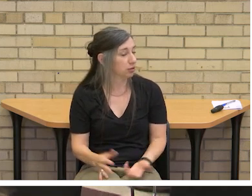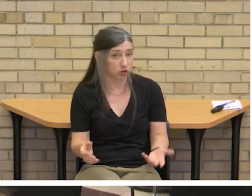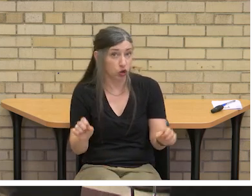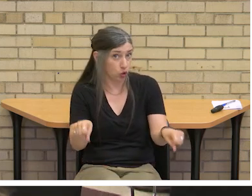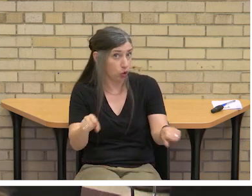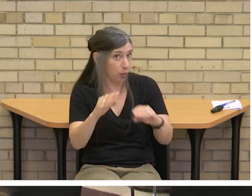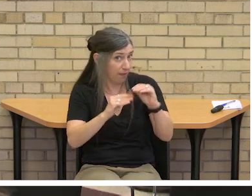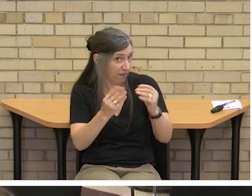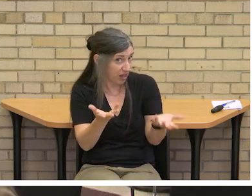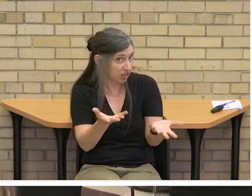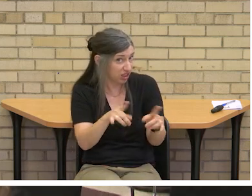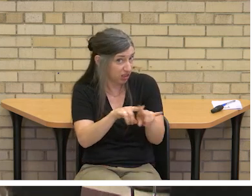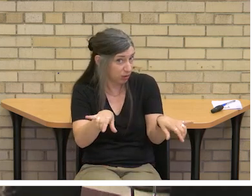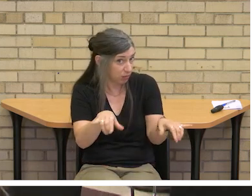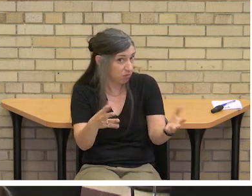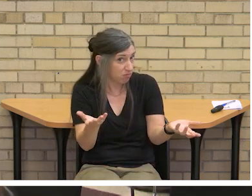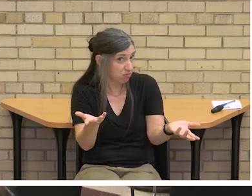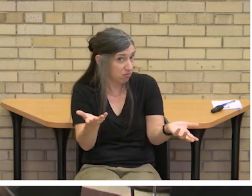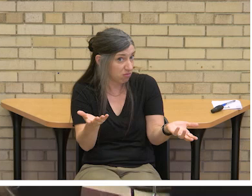that be repaired?